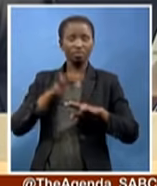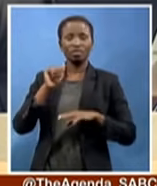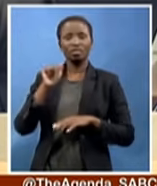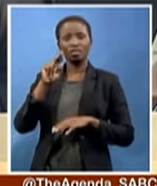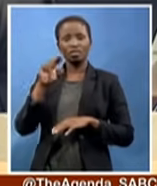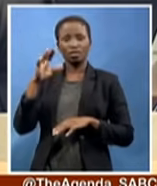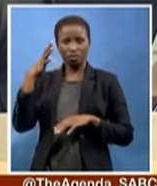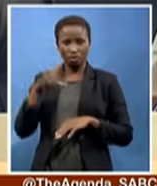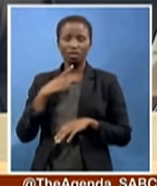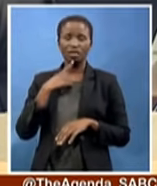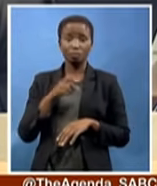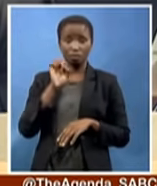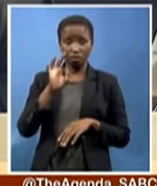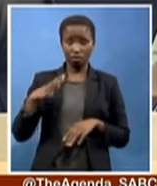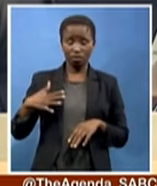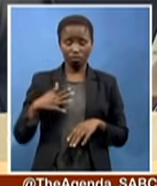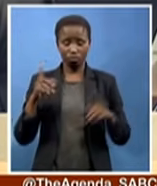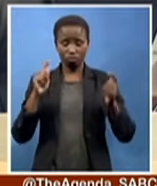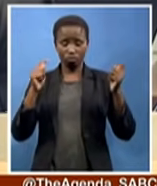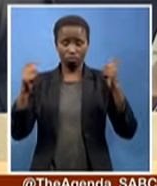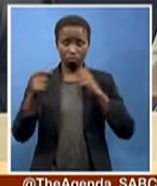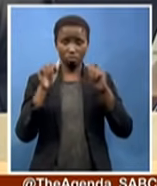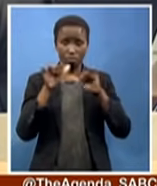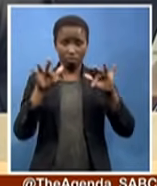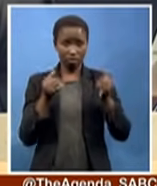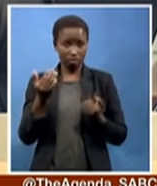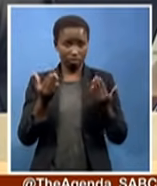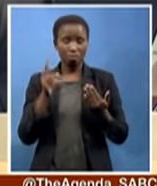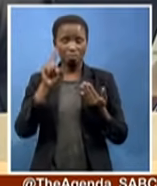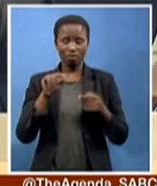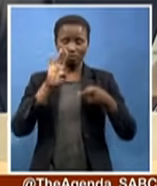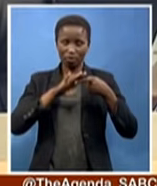reflect the values of our democracy and the demographics,